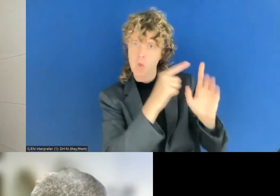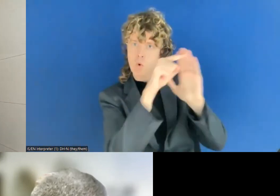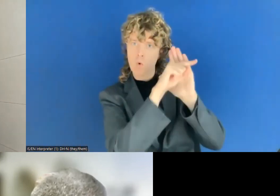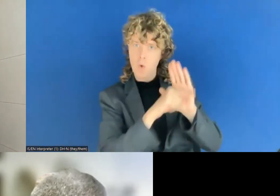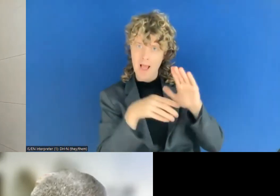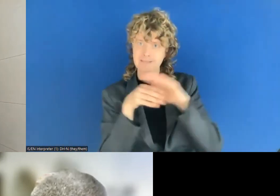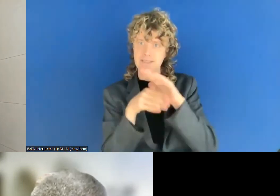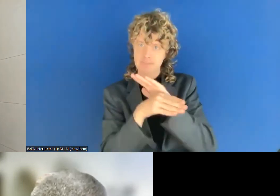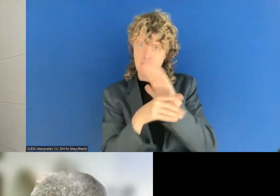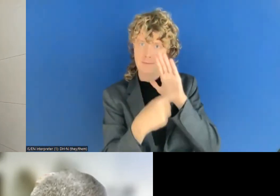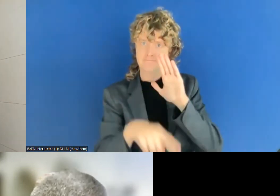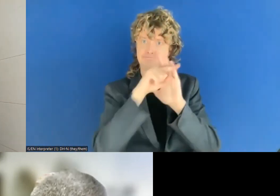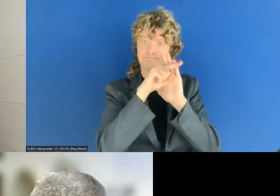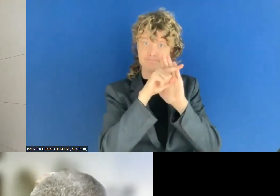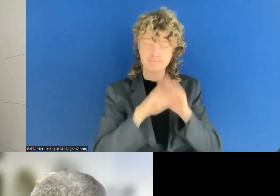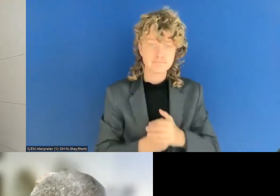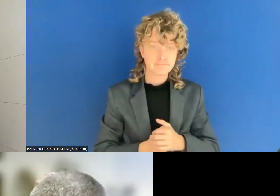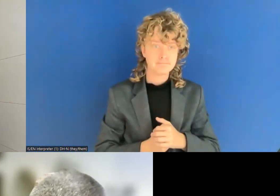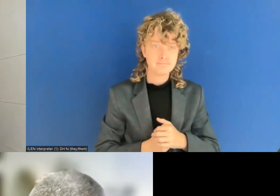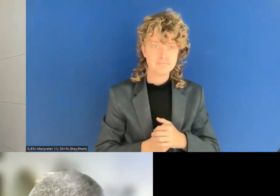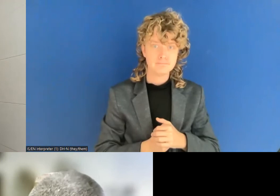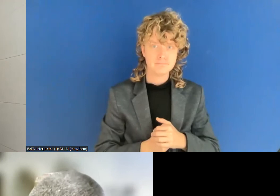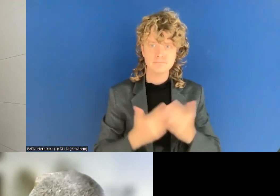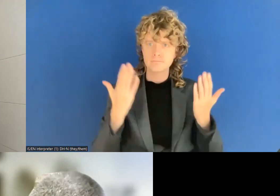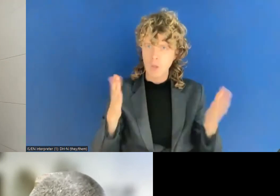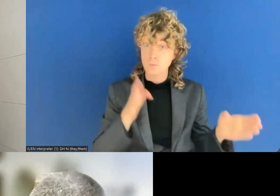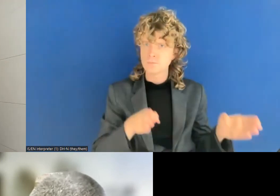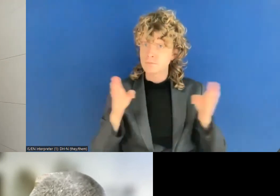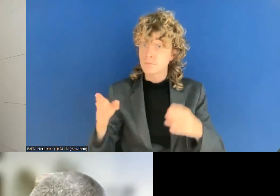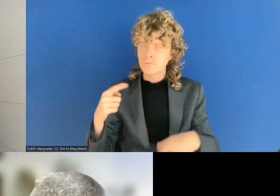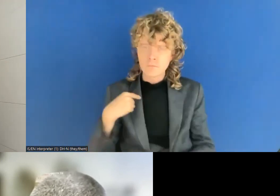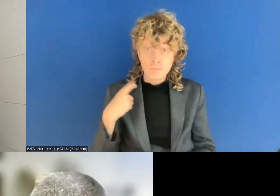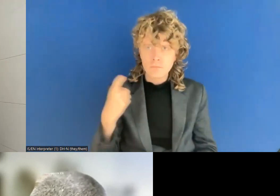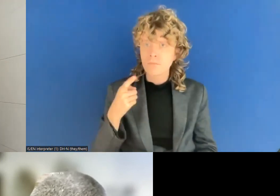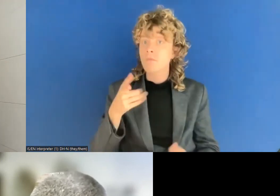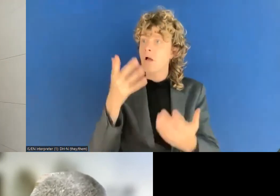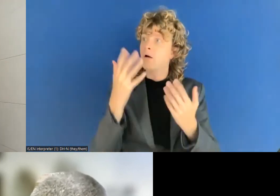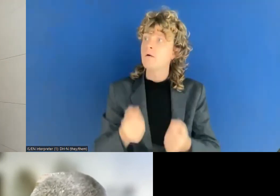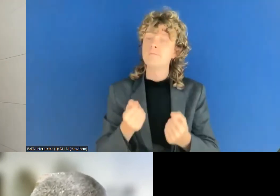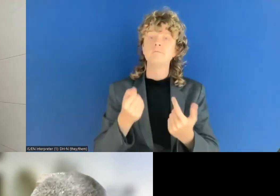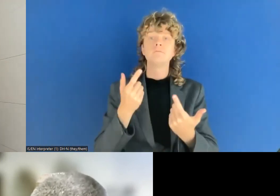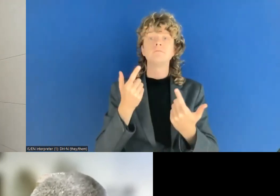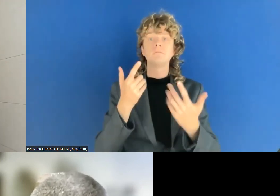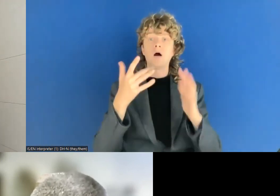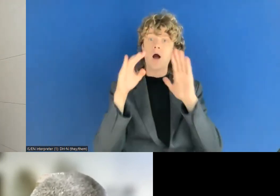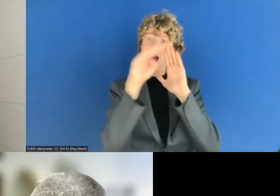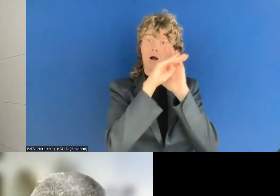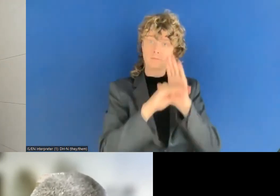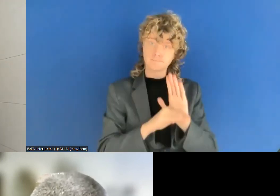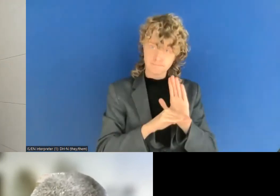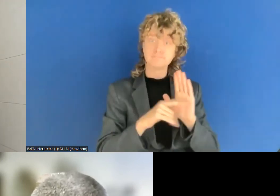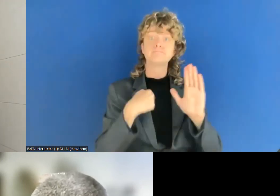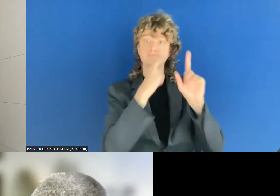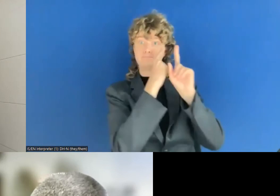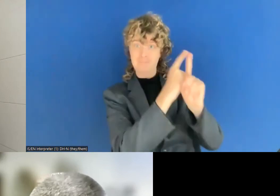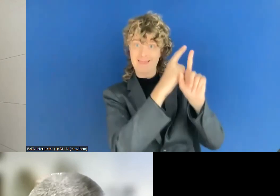question is there already, or is there planned, a guideline for public sector body developers in order to define the requirements a software